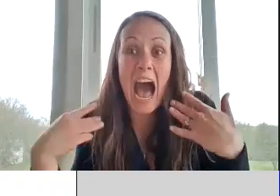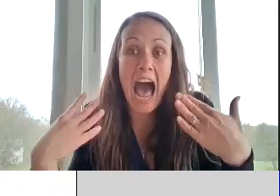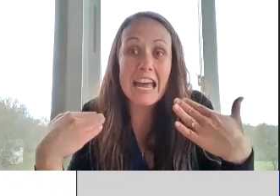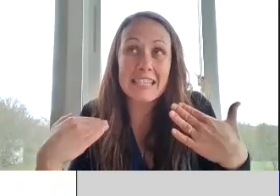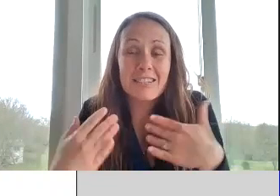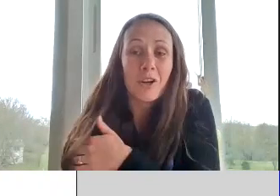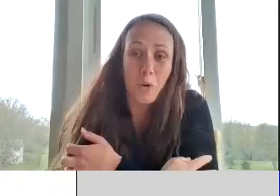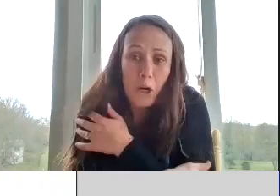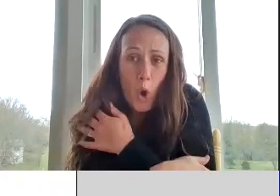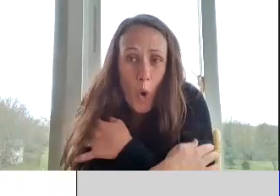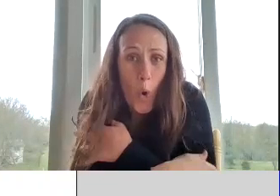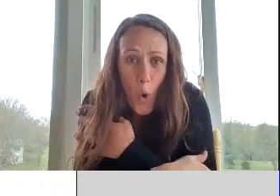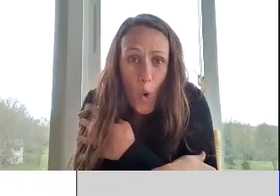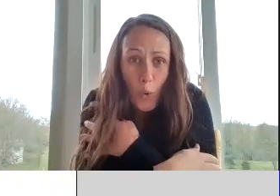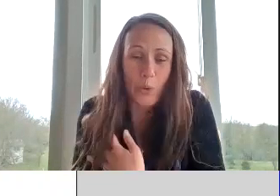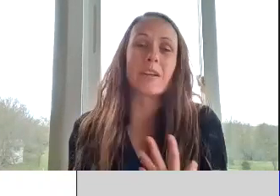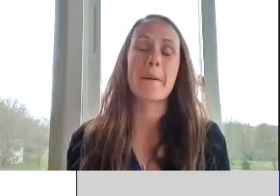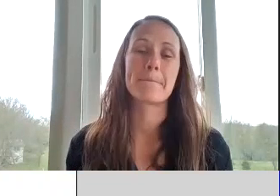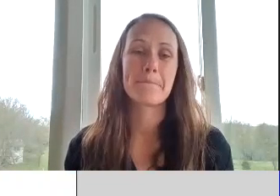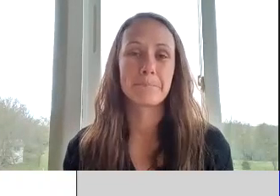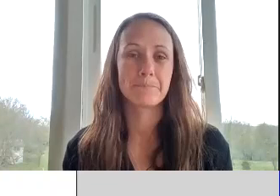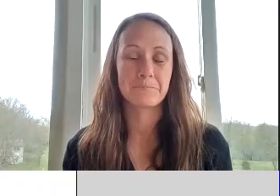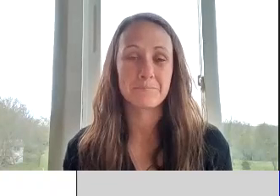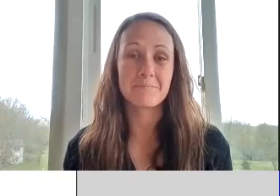is hot or cold?